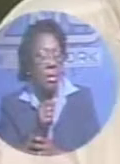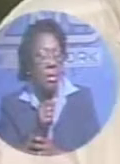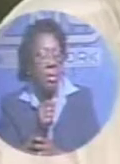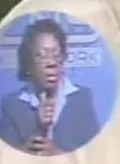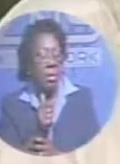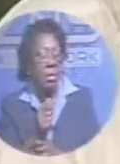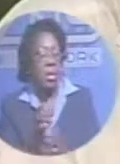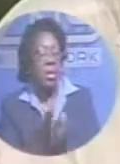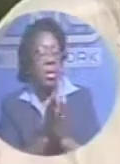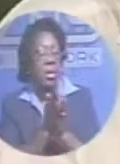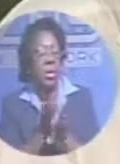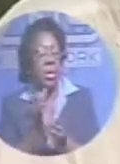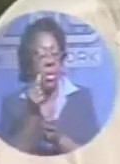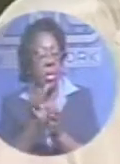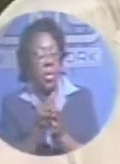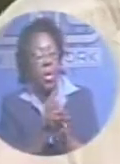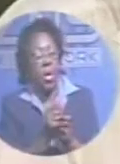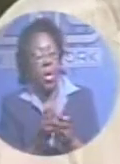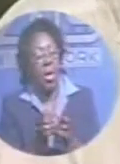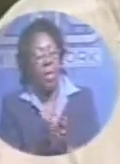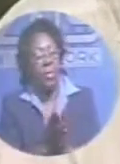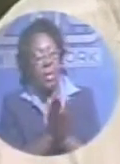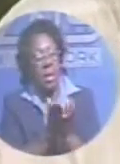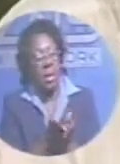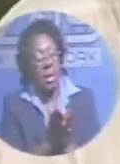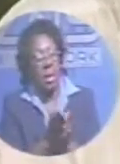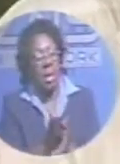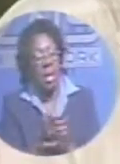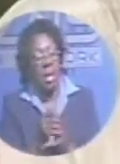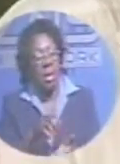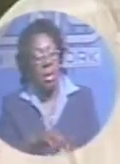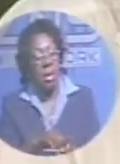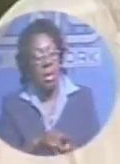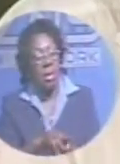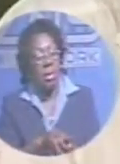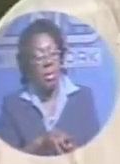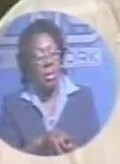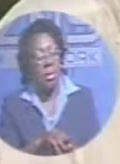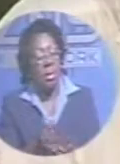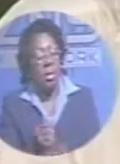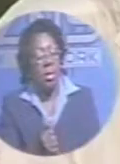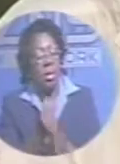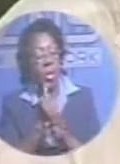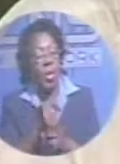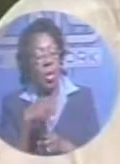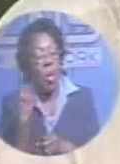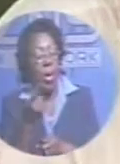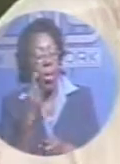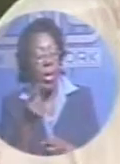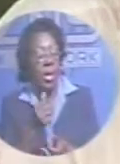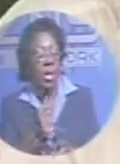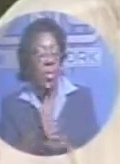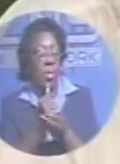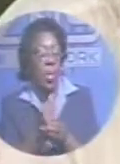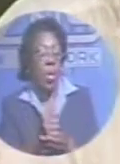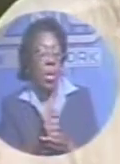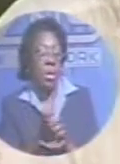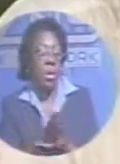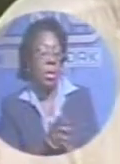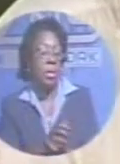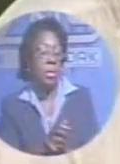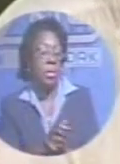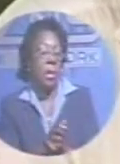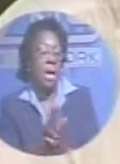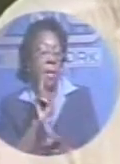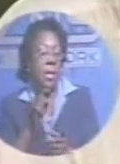of sailing, which I so very much love. And, of course, I wanted to always and always support my brother, King Eric. And I